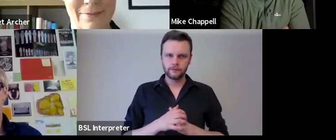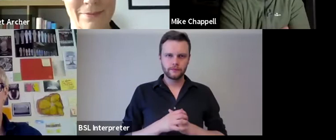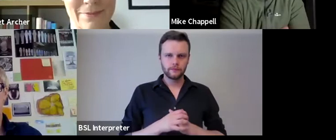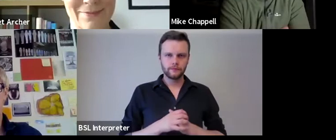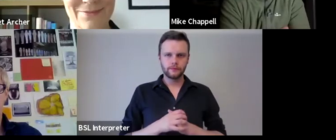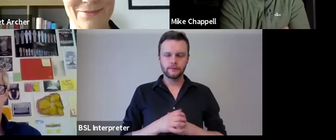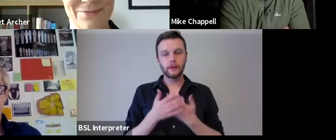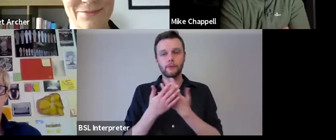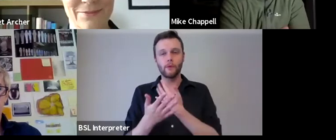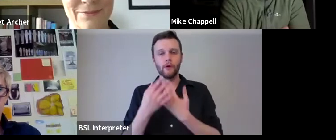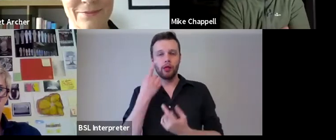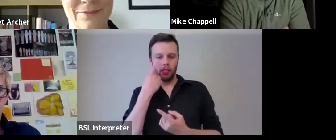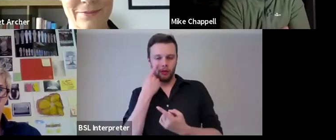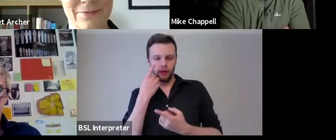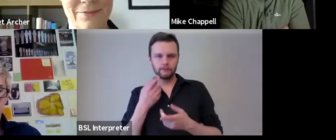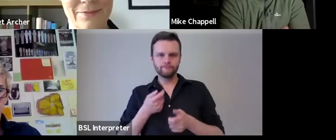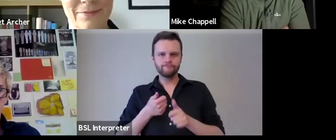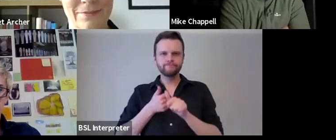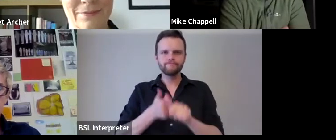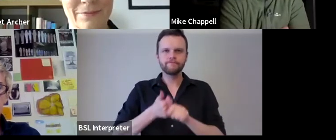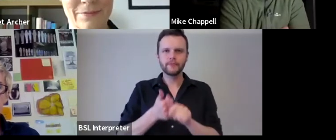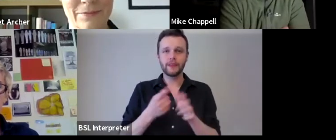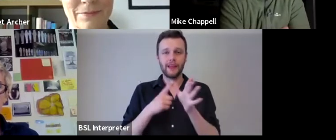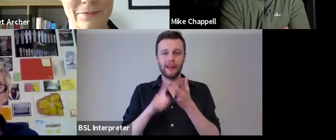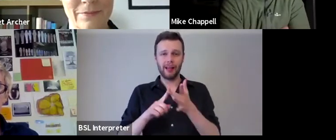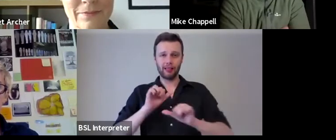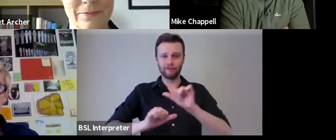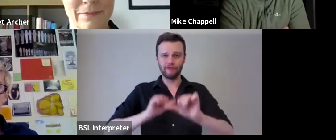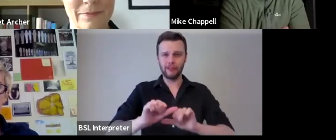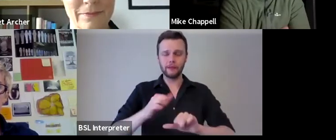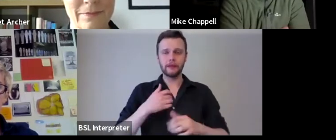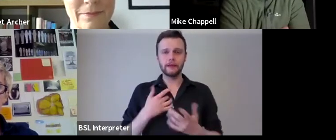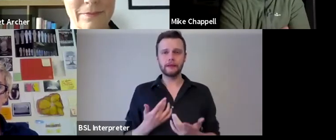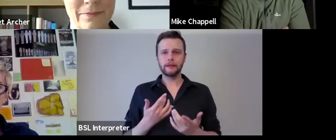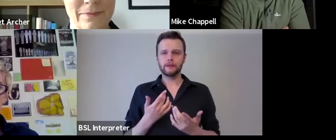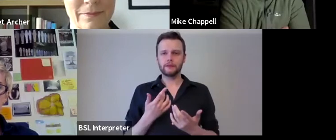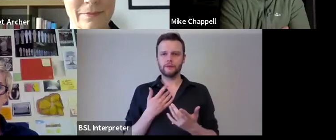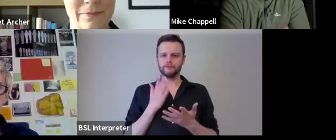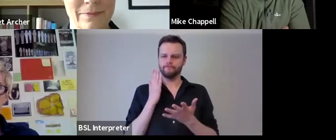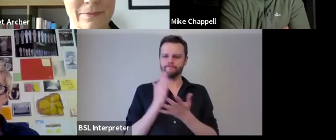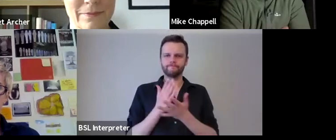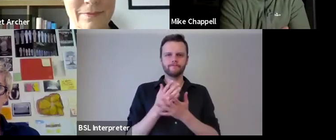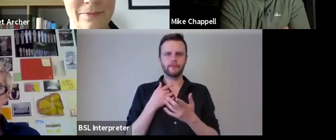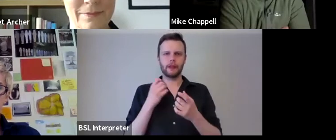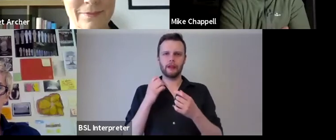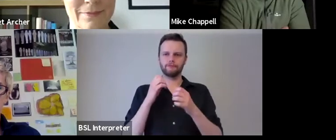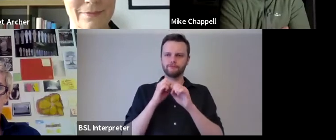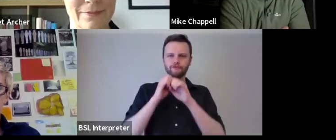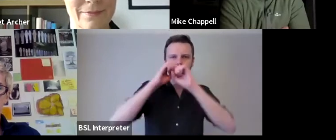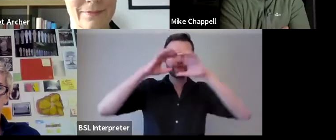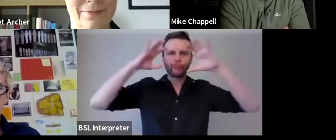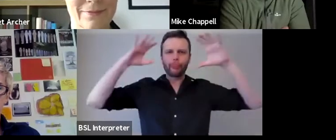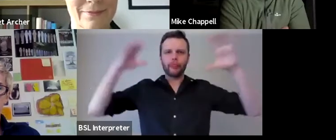generally looking into how these AI algorithms, like machine learning algorithms, precisely dreams or hallucinate, or